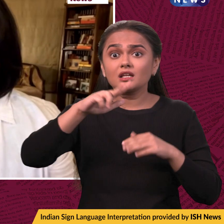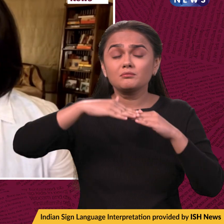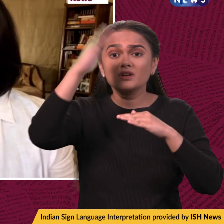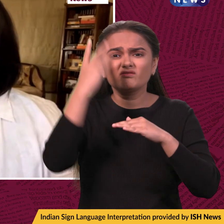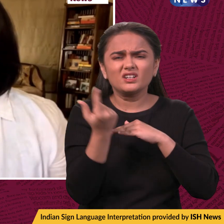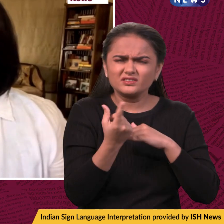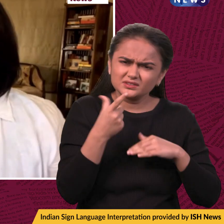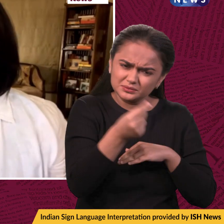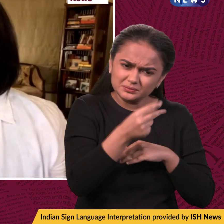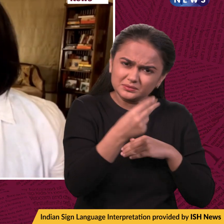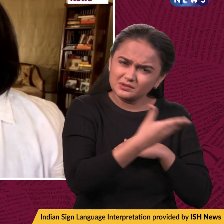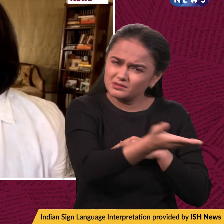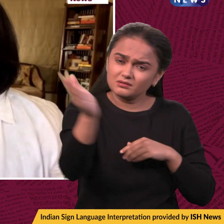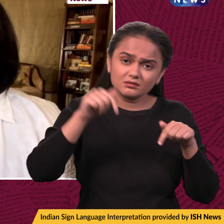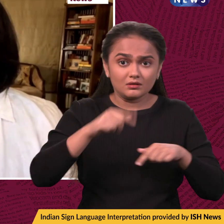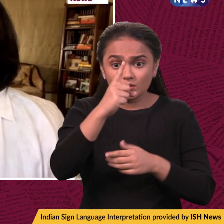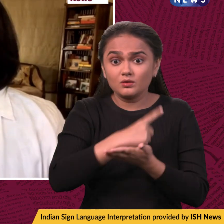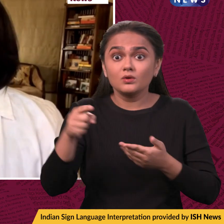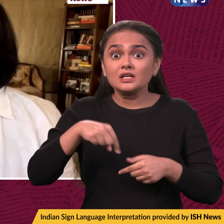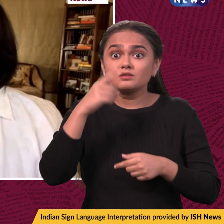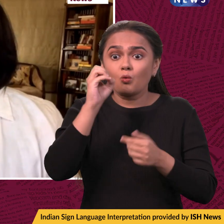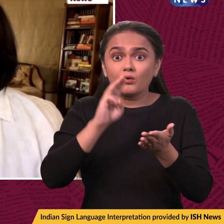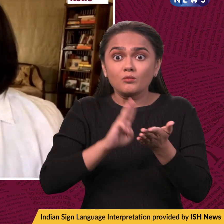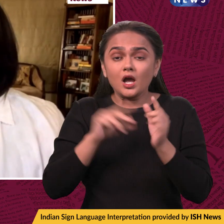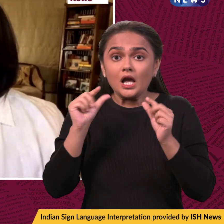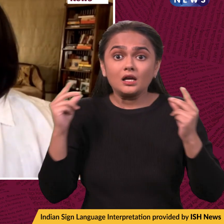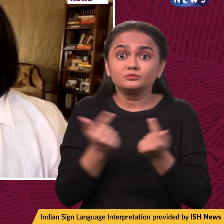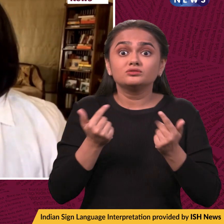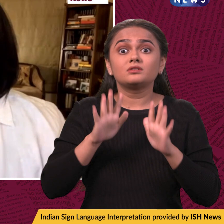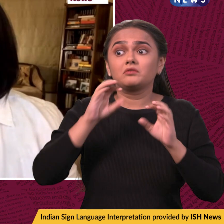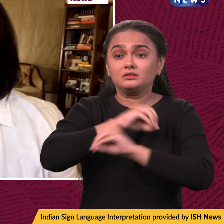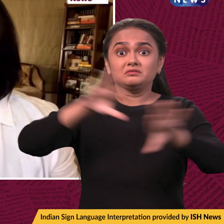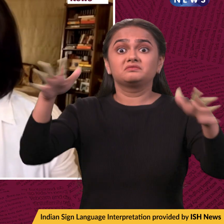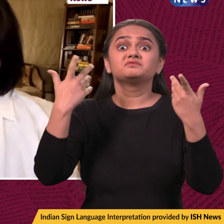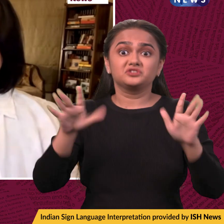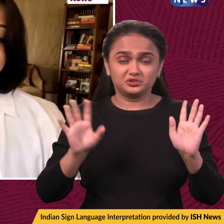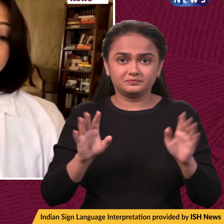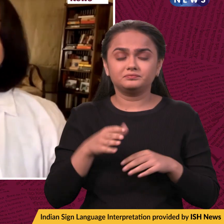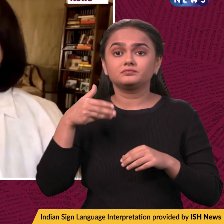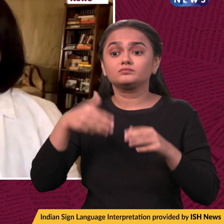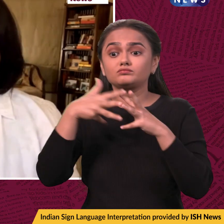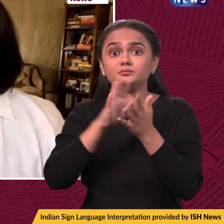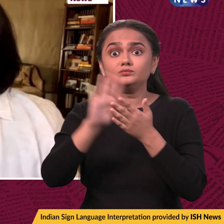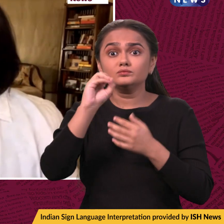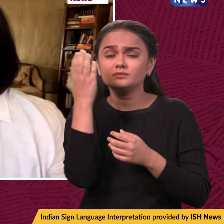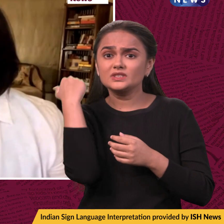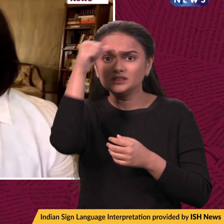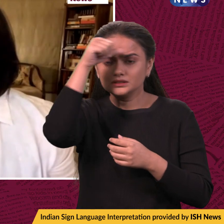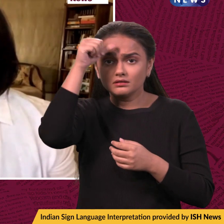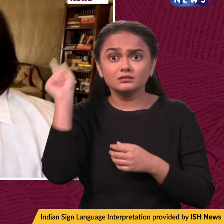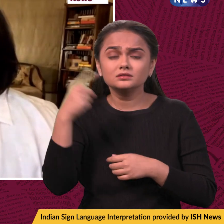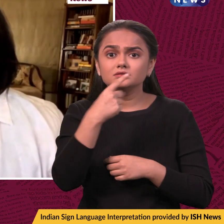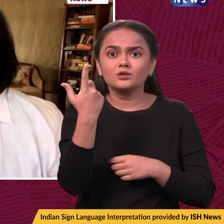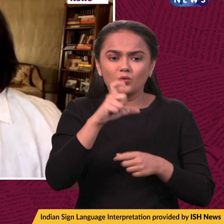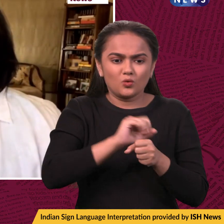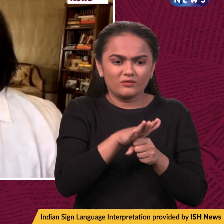18 in England from this week onwards and declared what he called an Omicron emergency. The WHO on Sunday